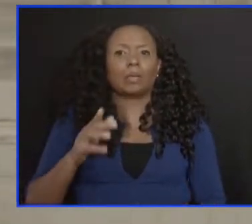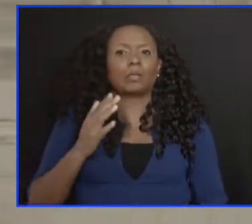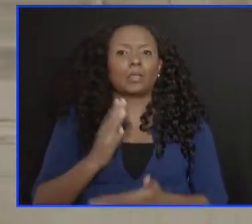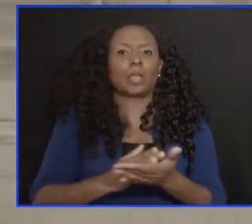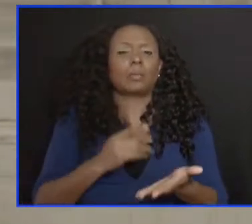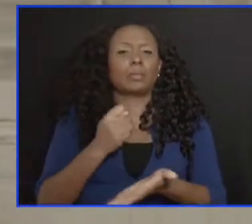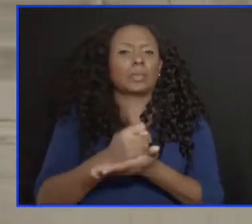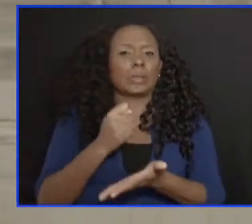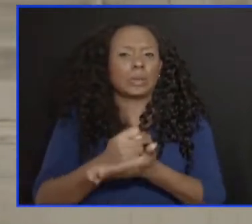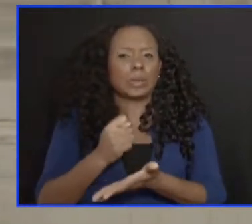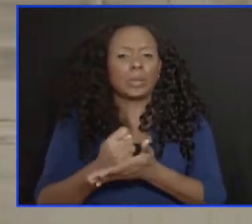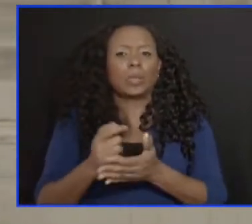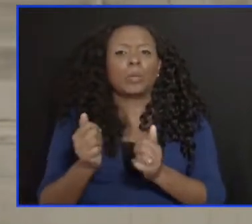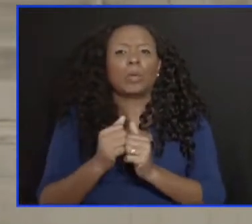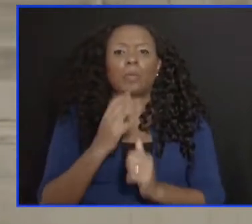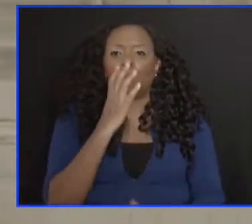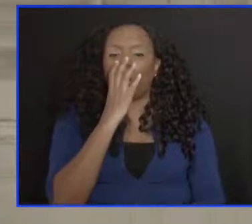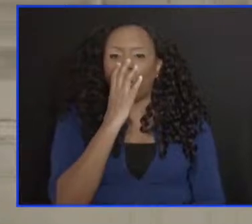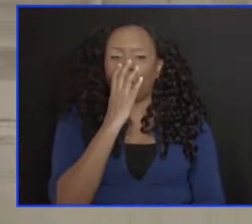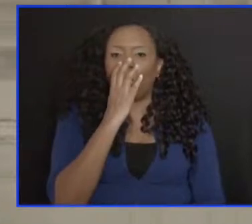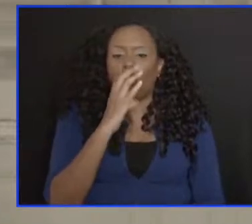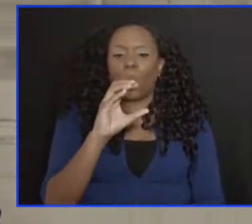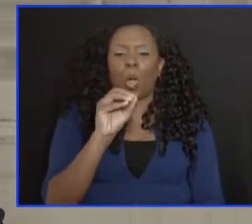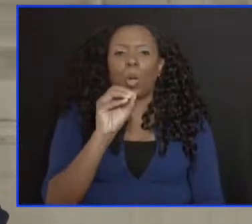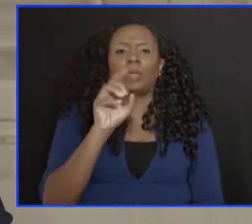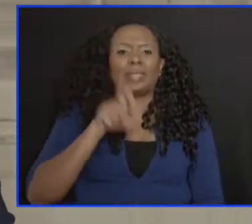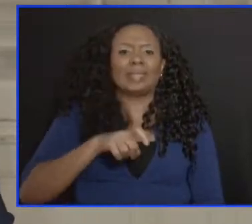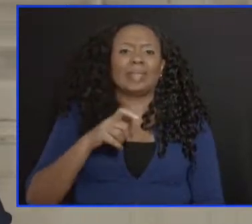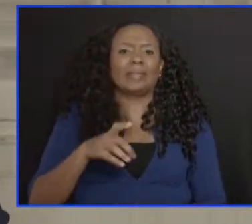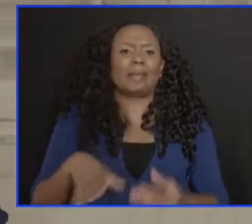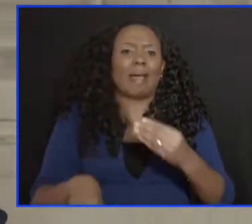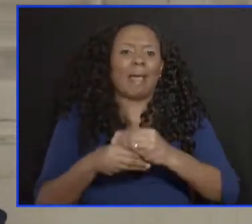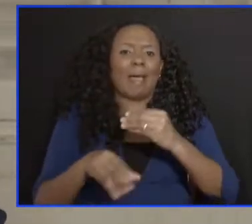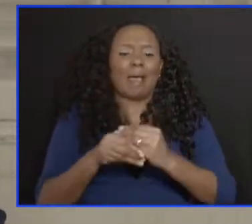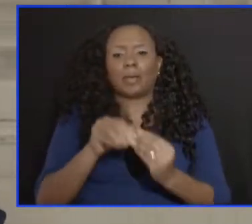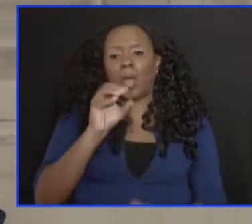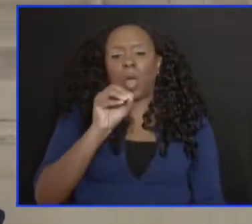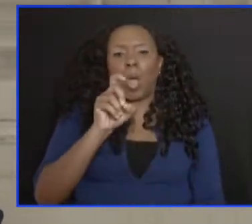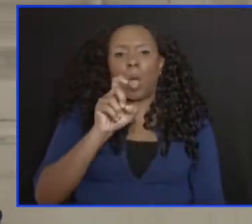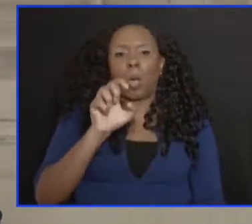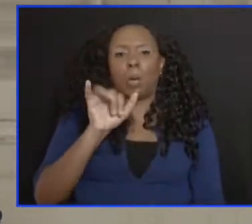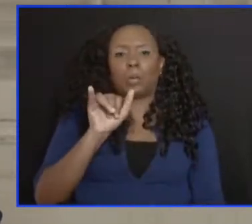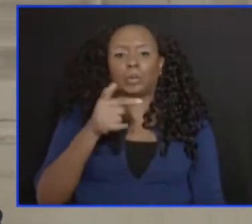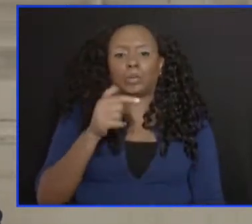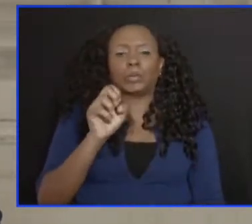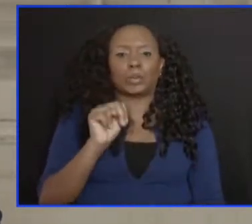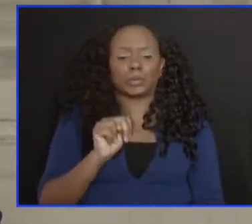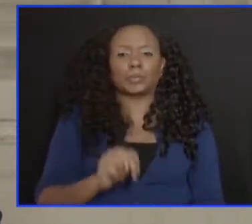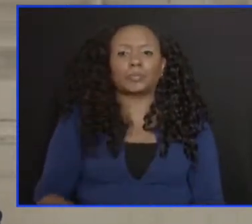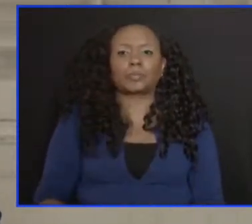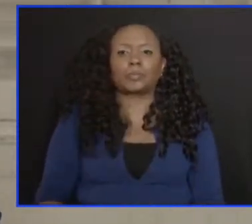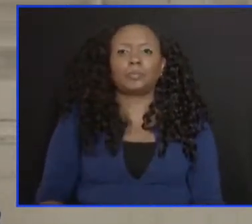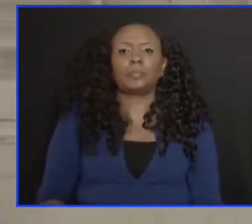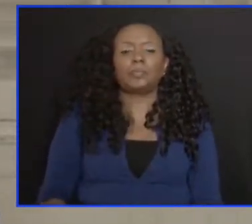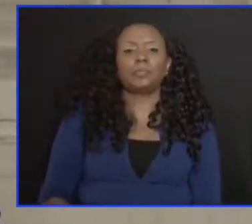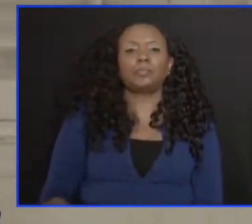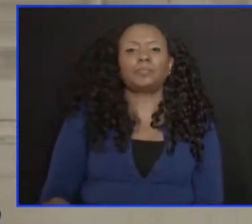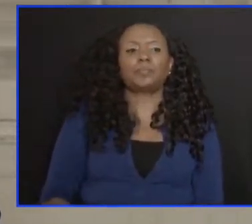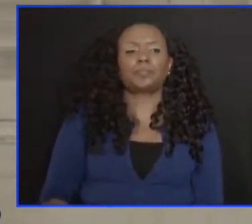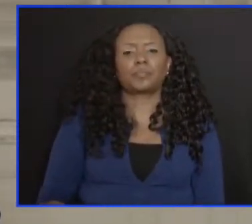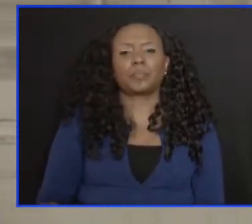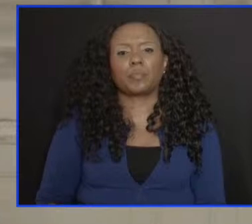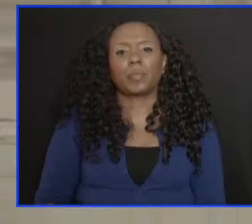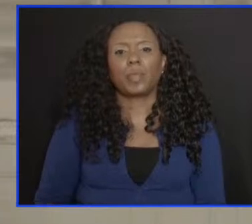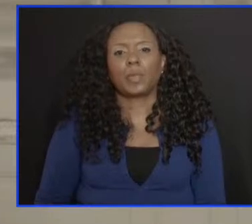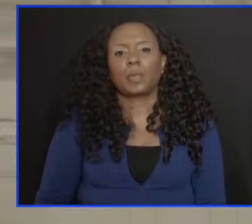still quite significant. But I really want to get to a significant point. When you look at secondary isolation, which is really our